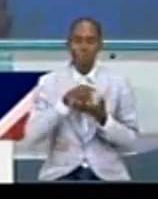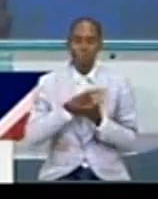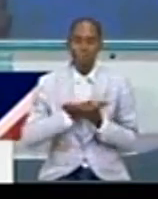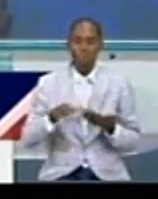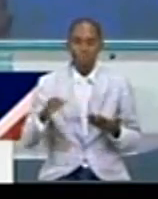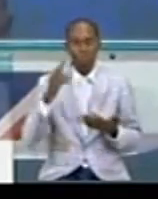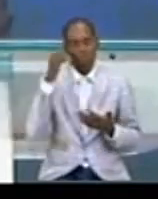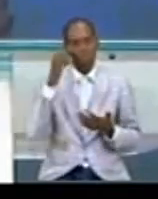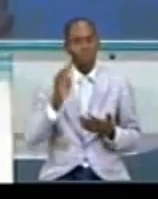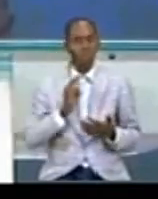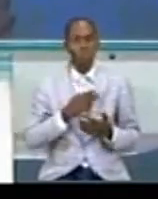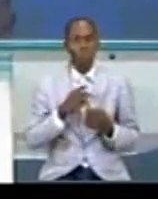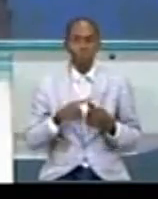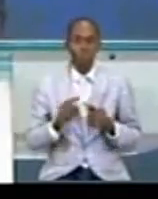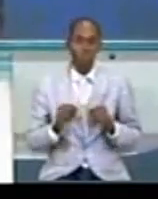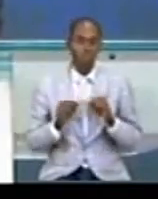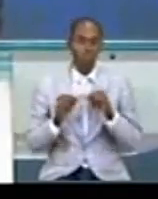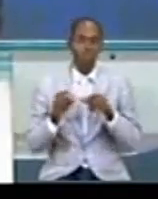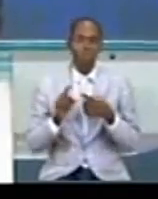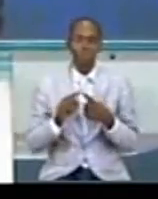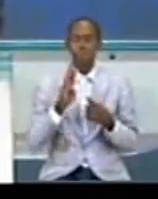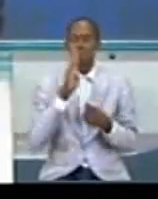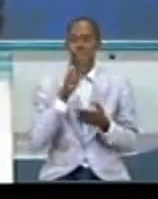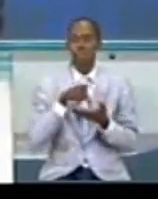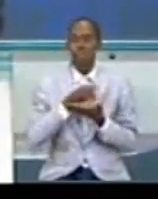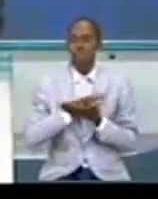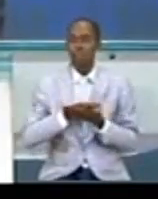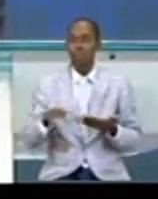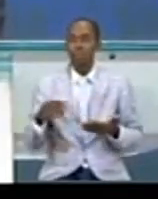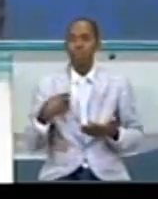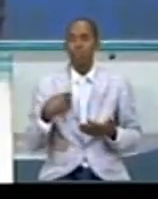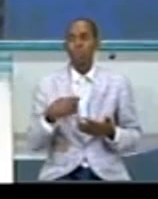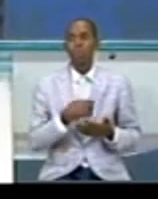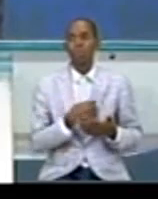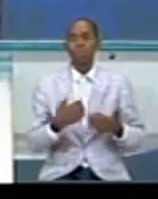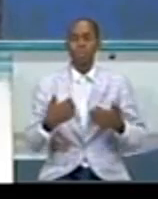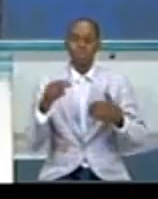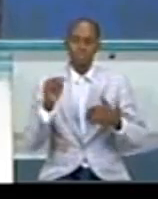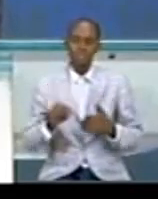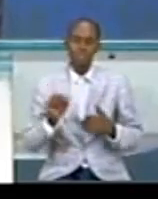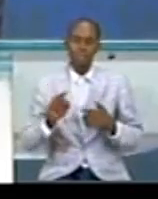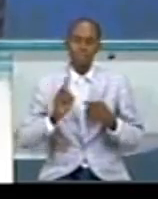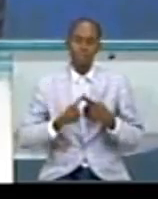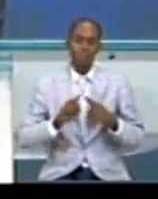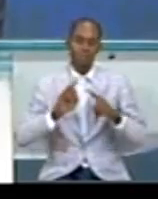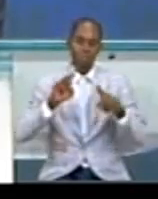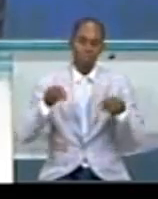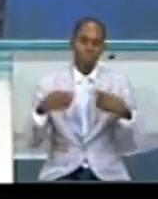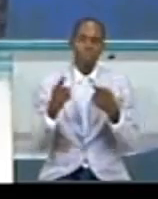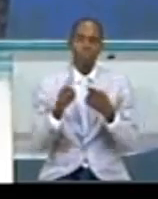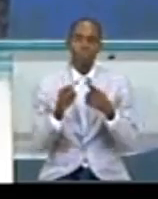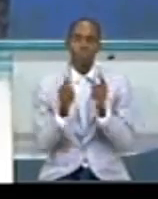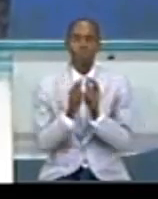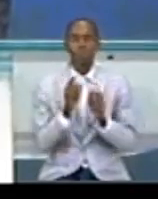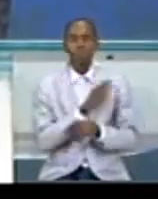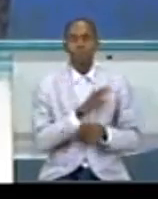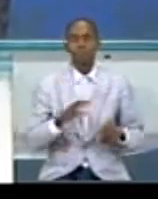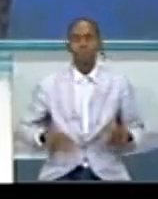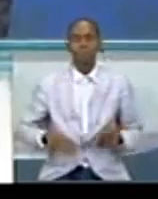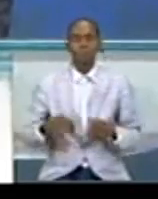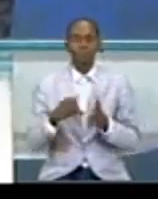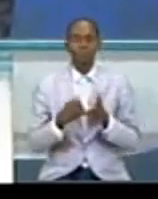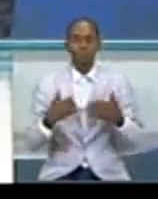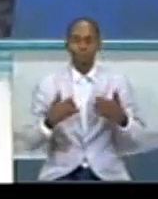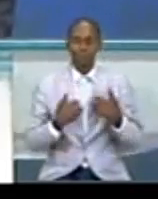remain pure, that we have to get to Christ. He has been manifested and is